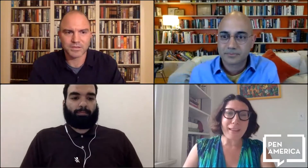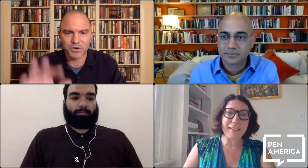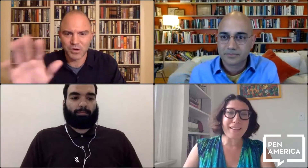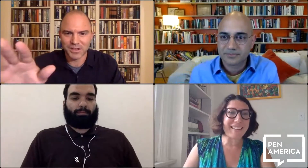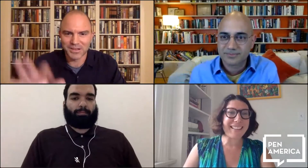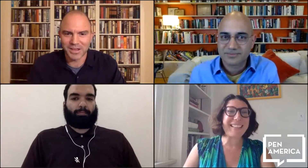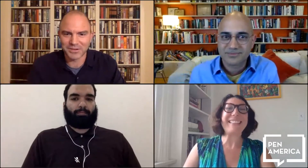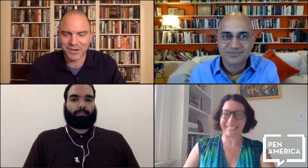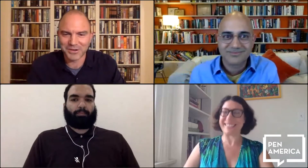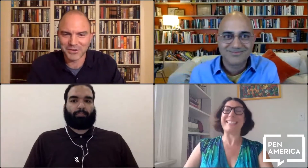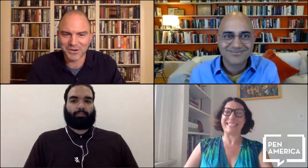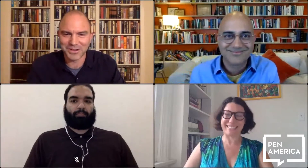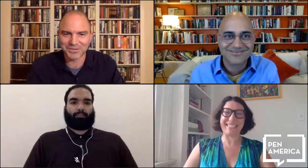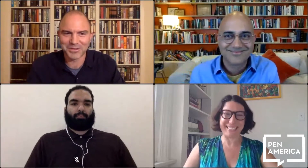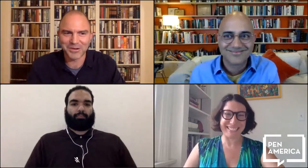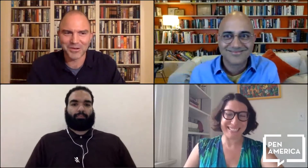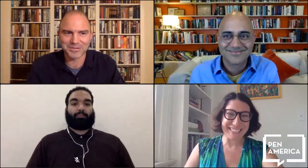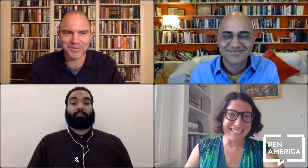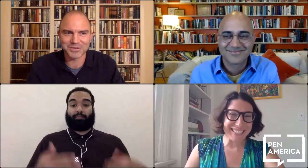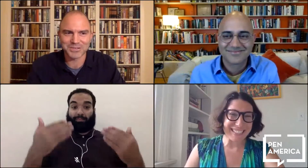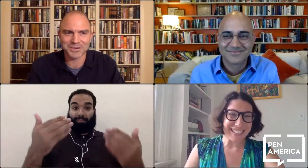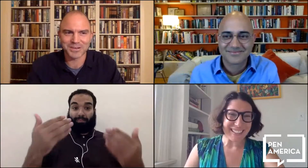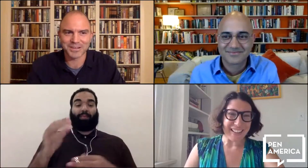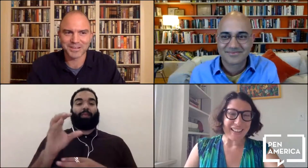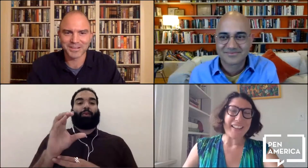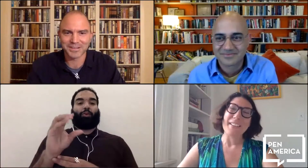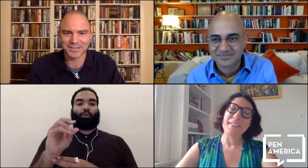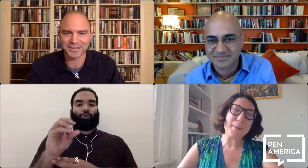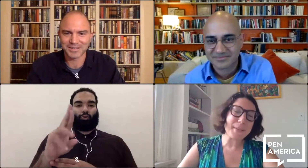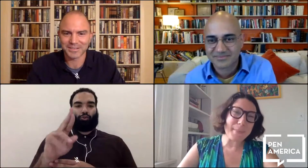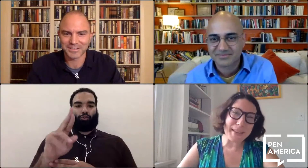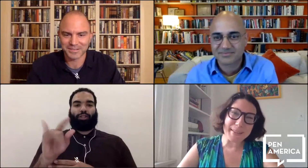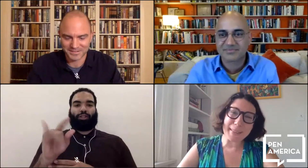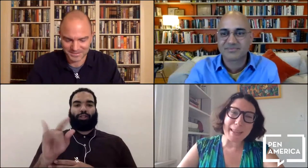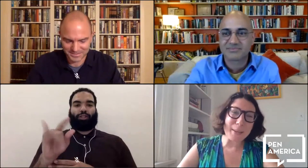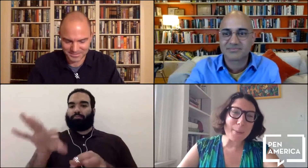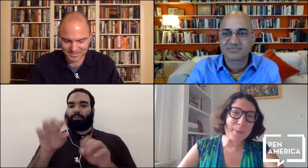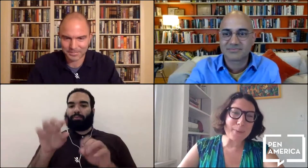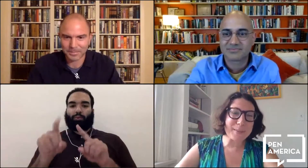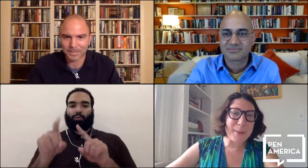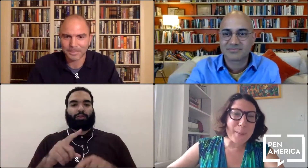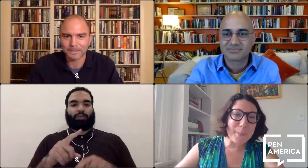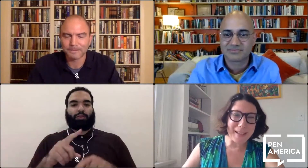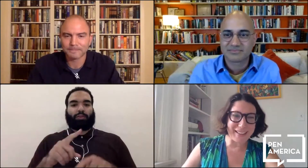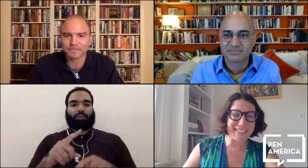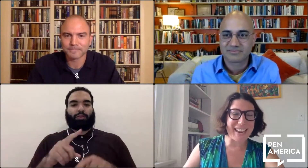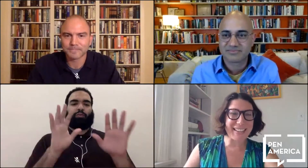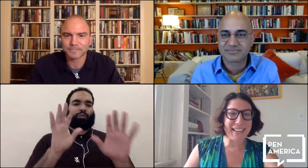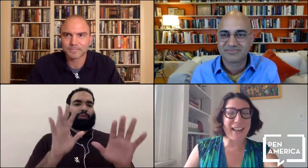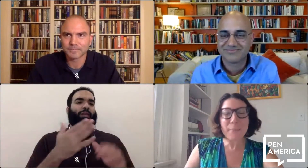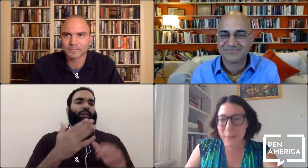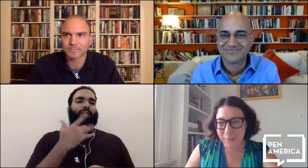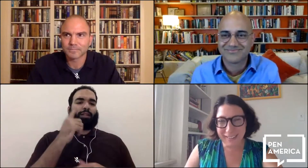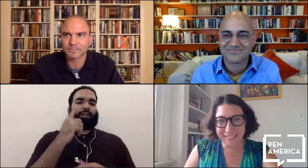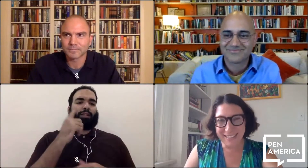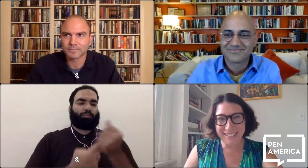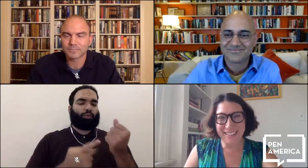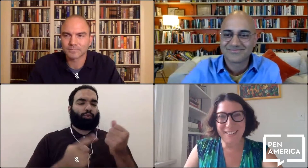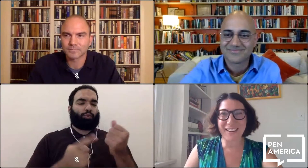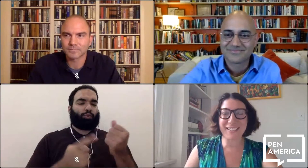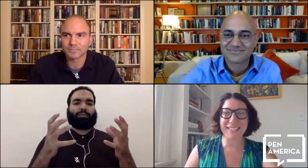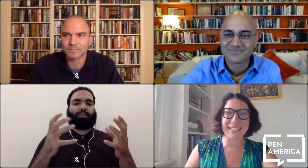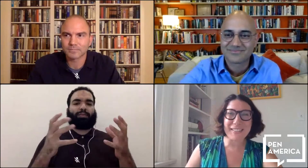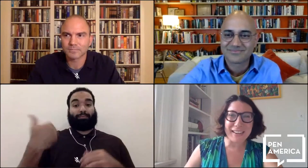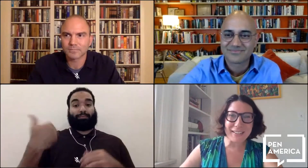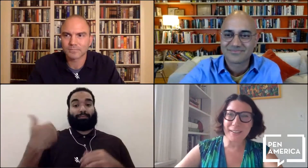Okay, so Karina, yeah, I know you're gonna call some questions here, yeah. That was amazing. Thank you both so much. And I'm Karina Lesser.